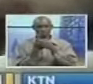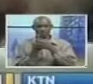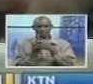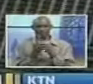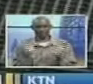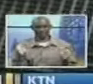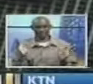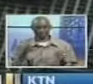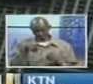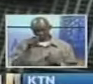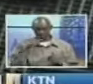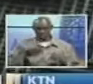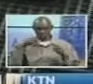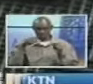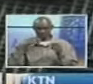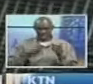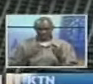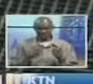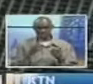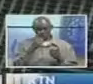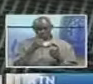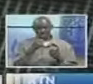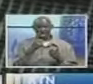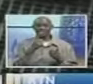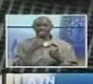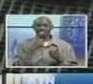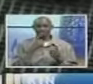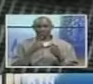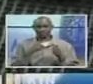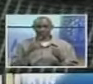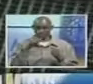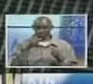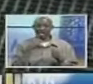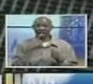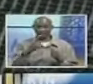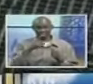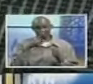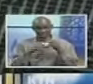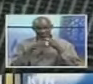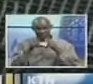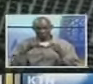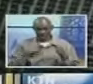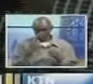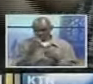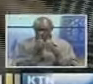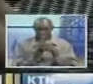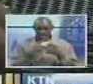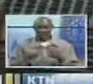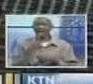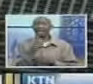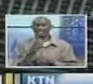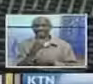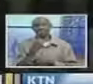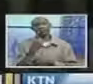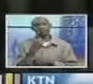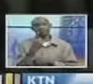A handgun will cost you between 160,000 shillings to 300,000. One bullet will cost you 100 shillings and